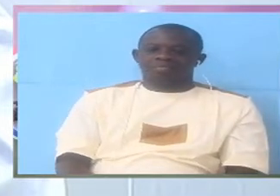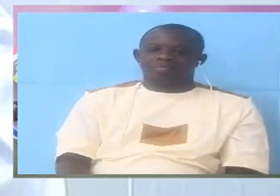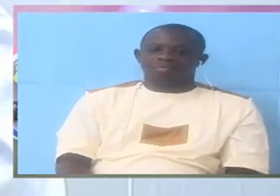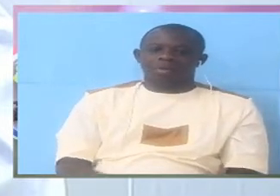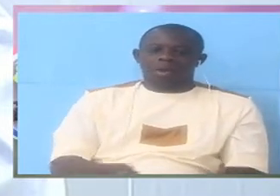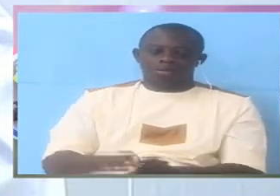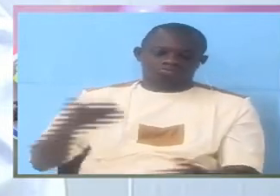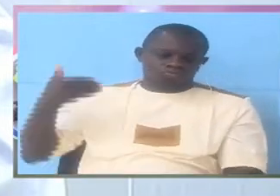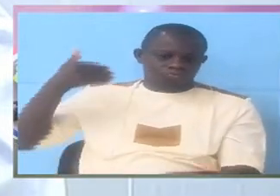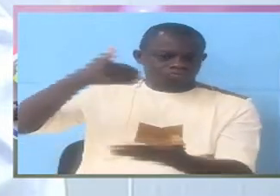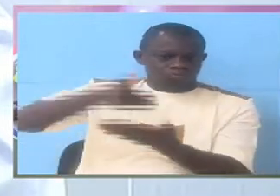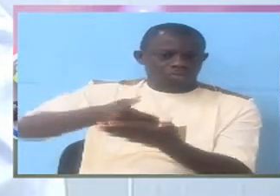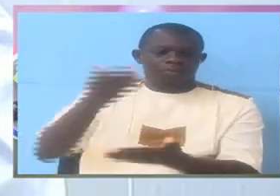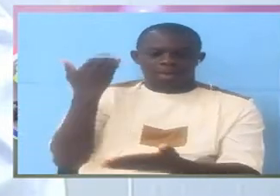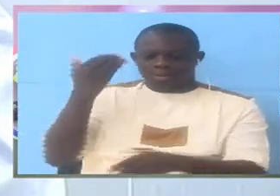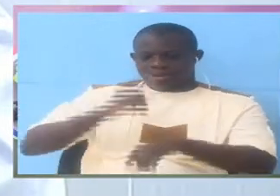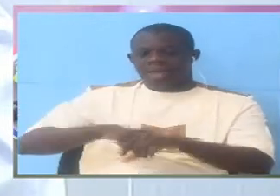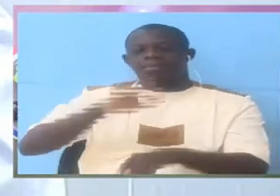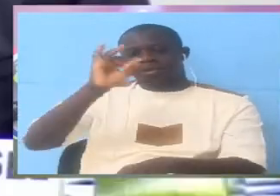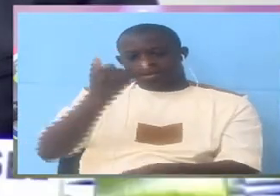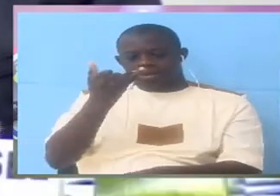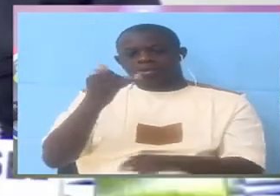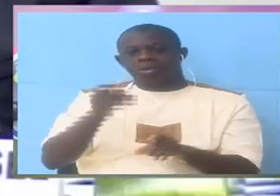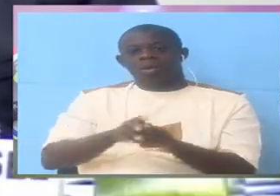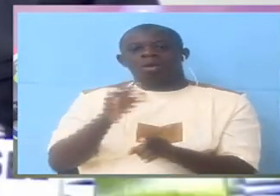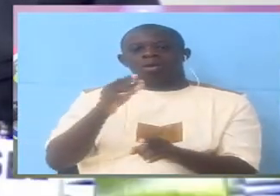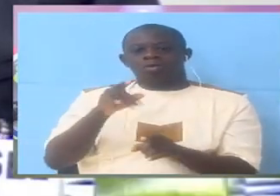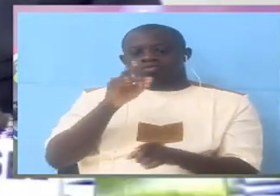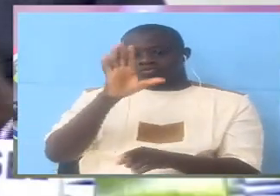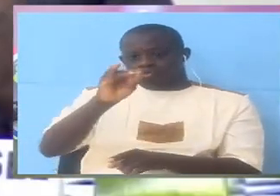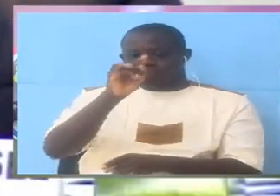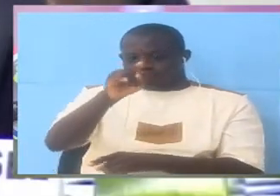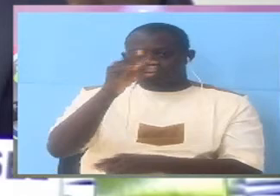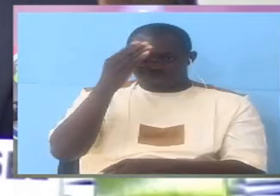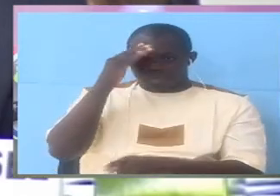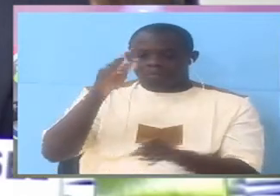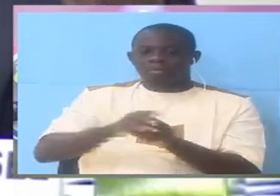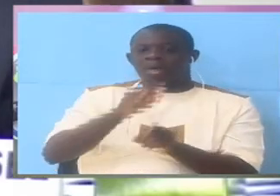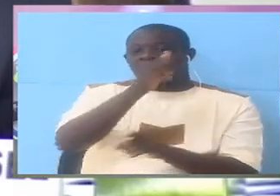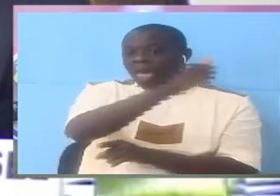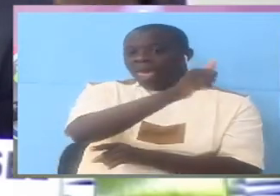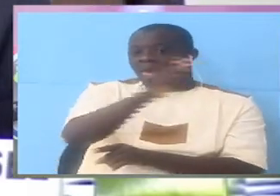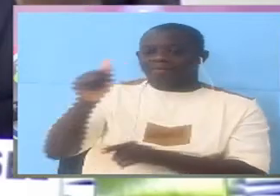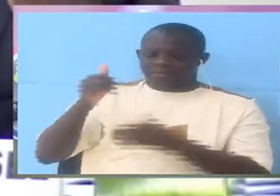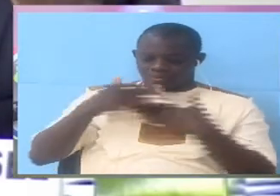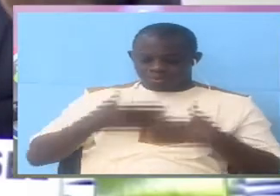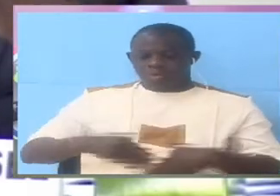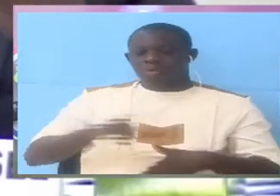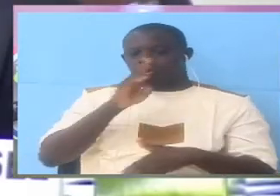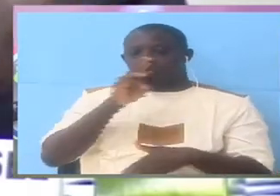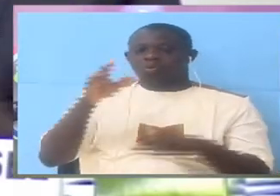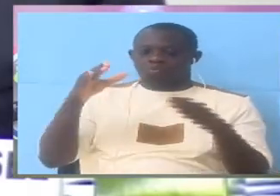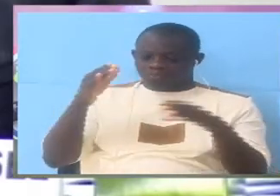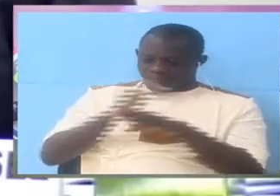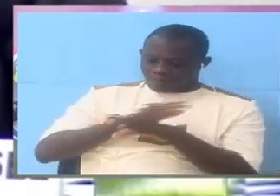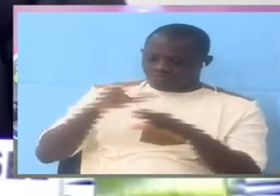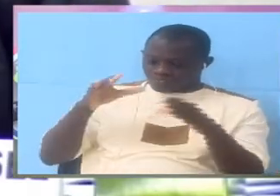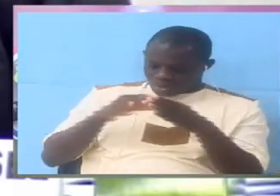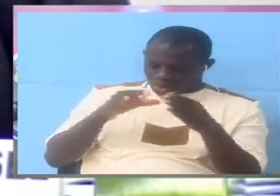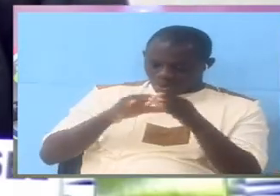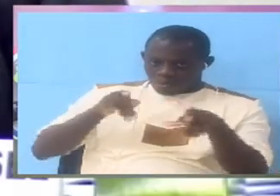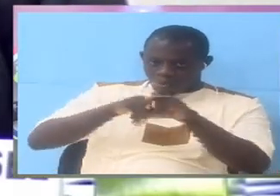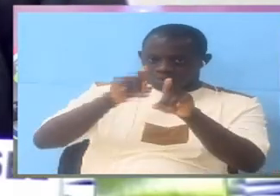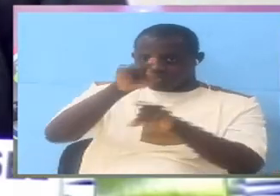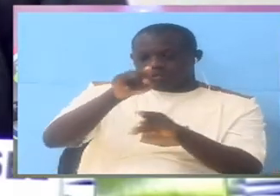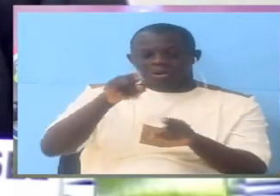that time, yes. And did you realize that for everybody else who was there with you, that was the